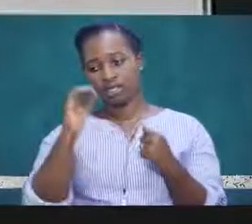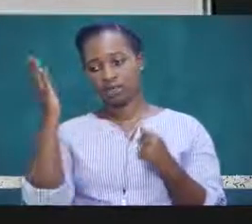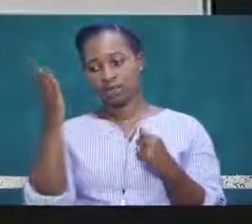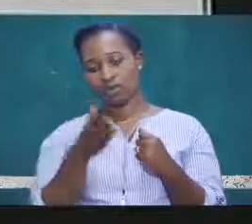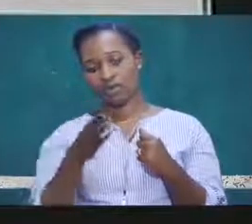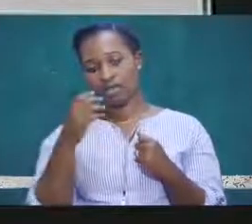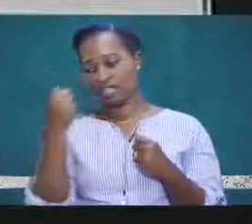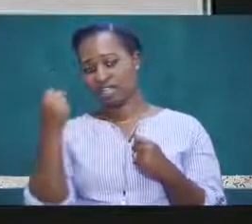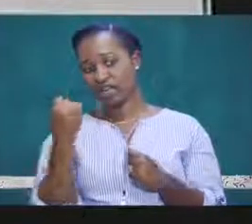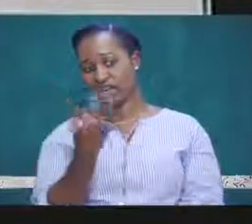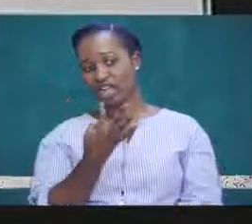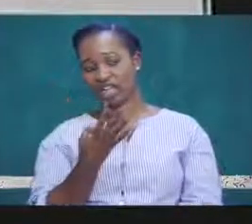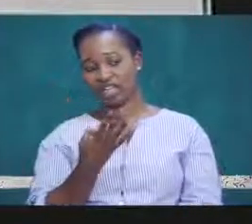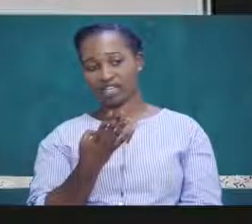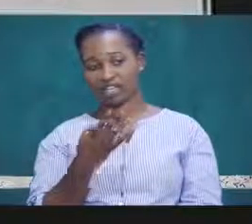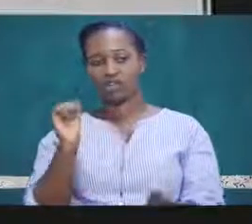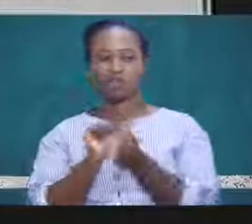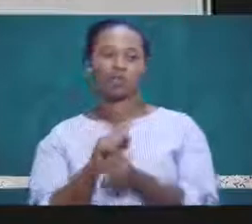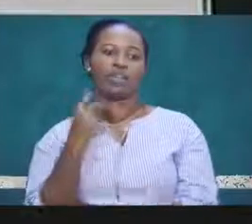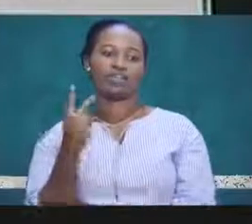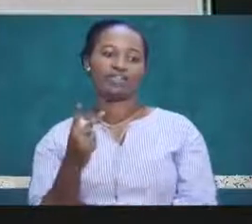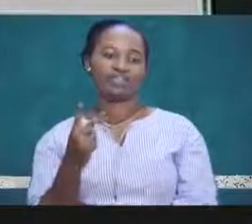60? If you check very well,